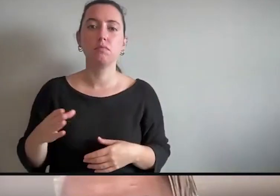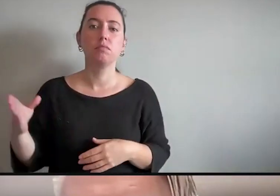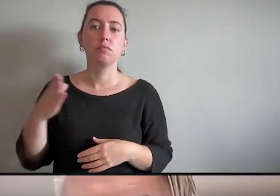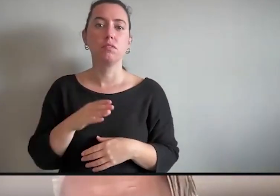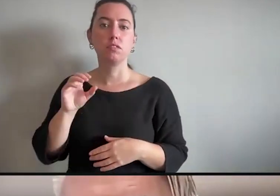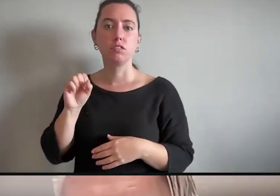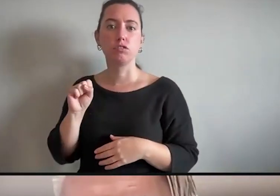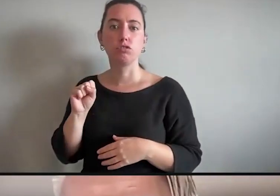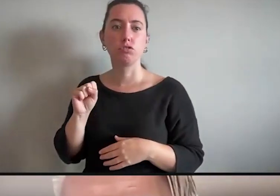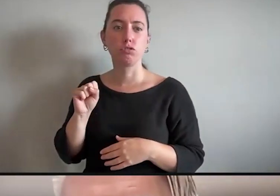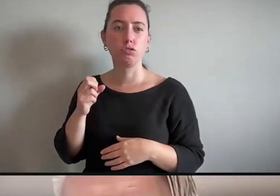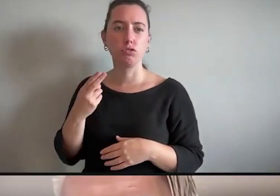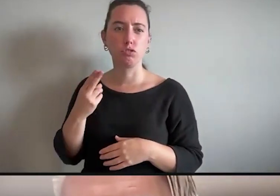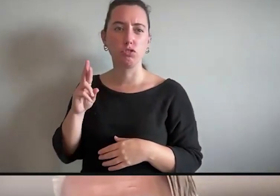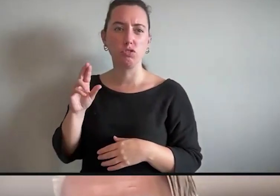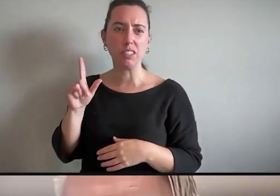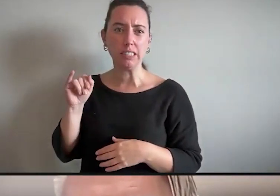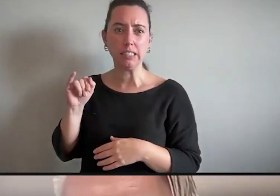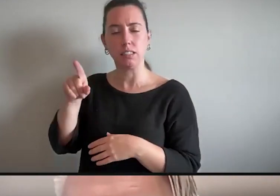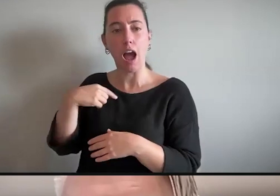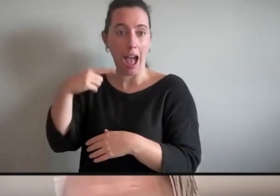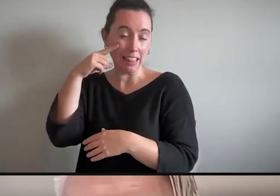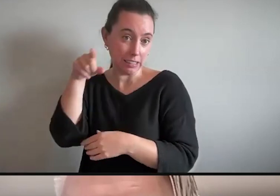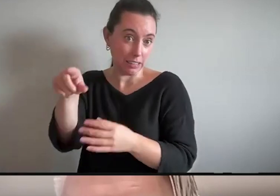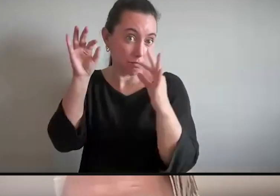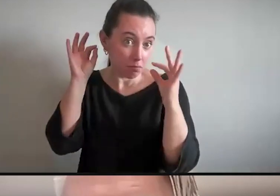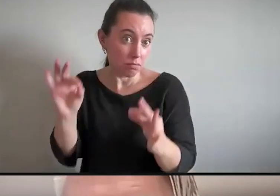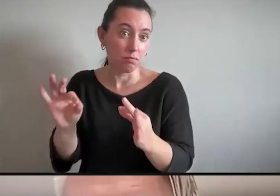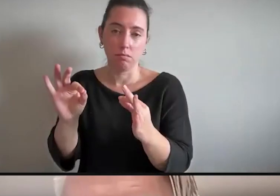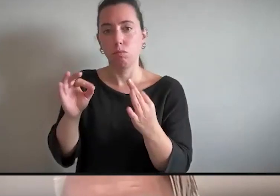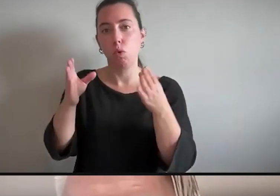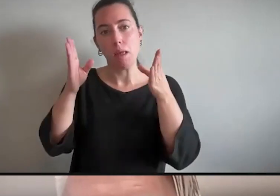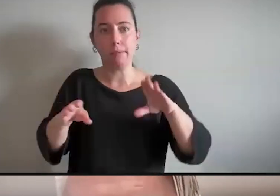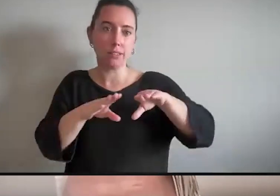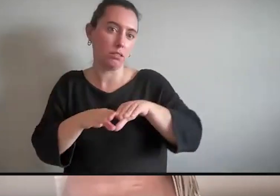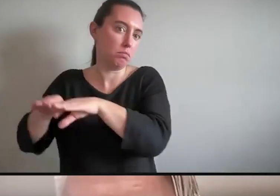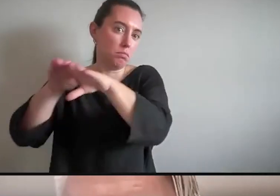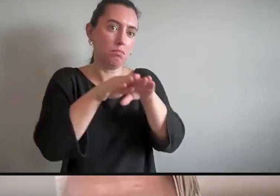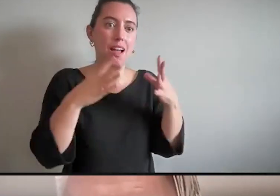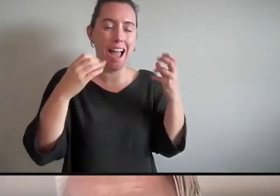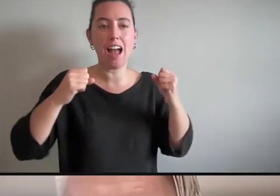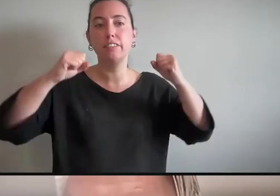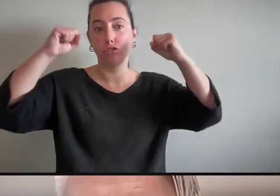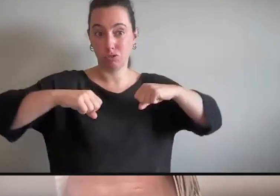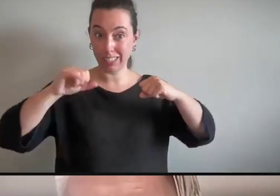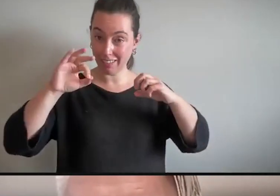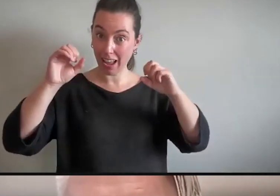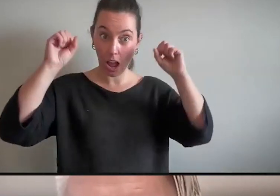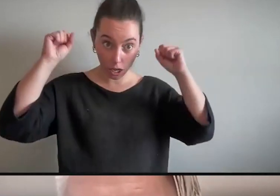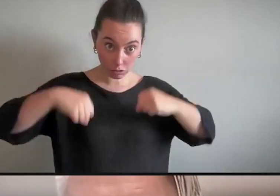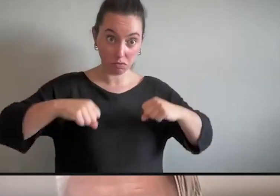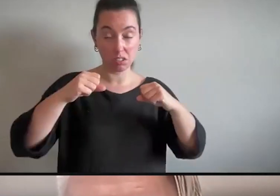doable, but I think we have to come together in a harmonized way to make that happen. If that happens, we got this. Yes, but